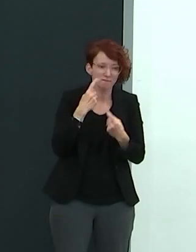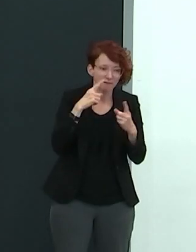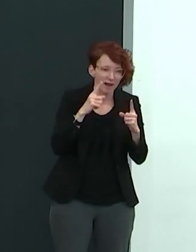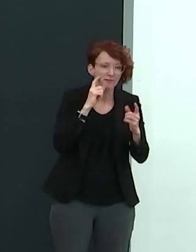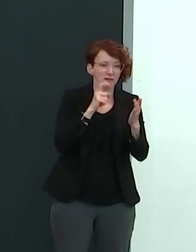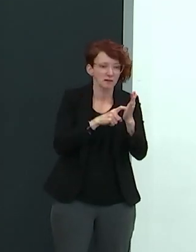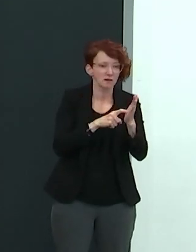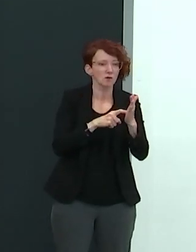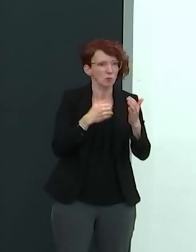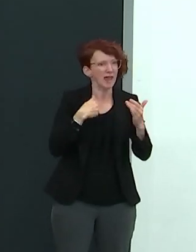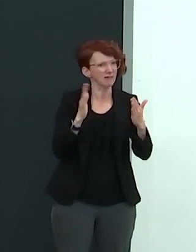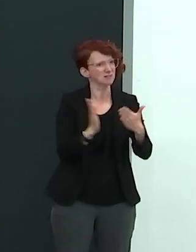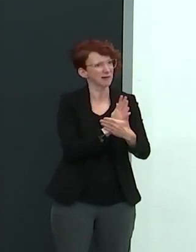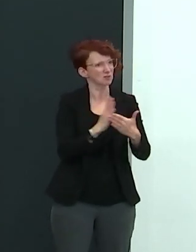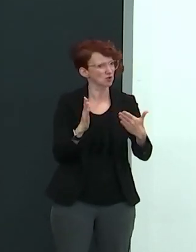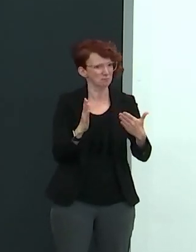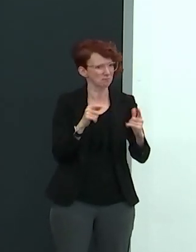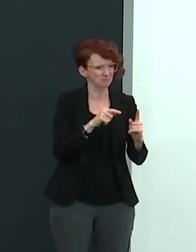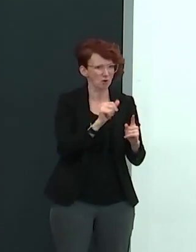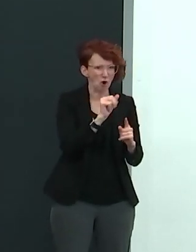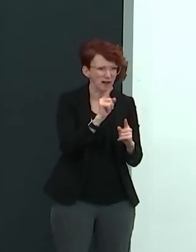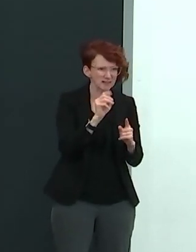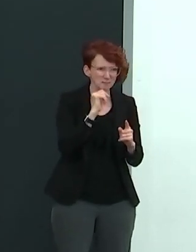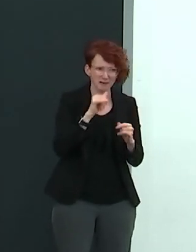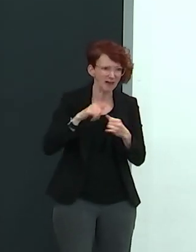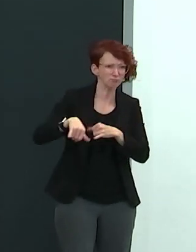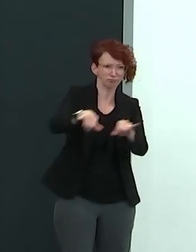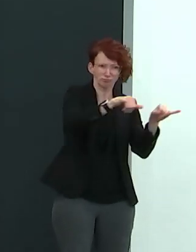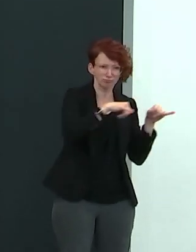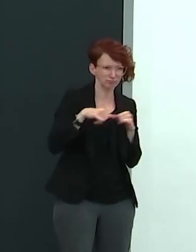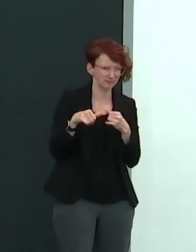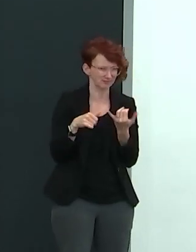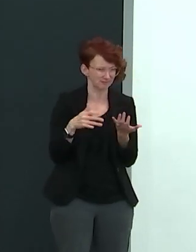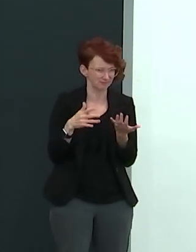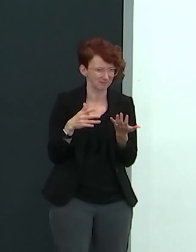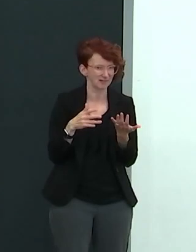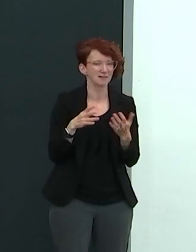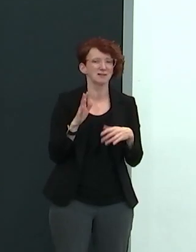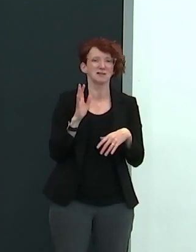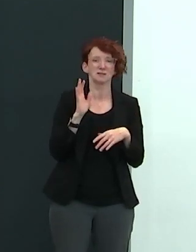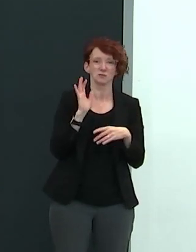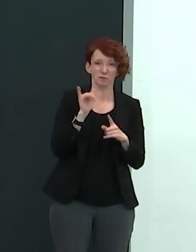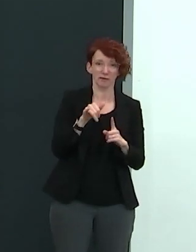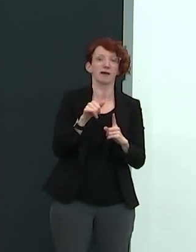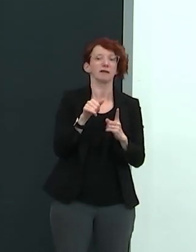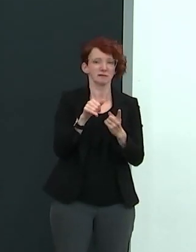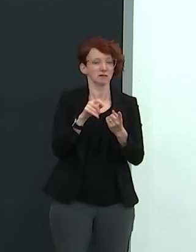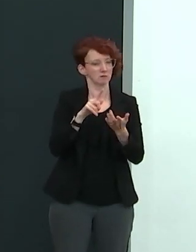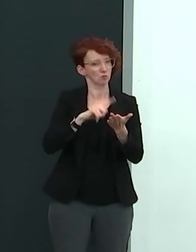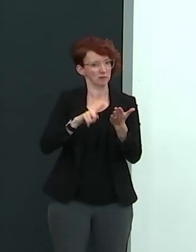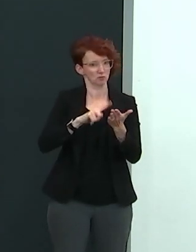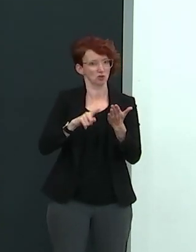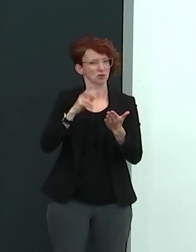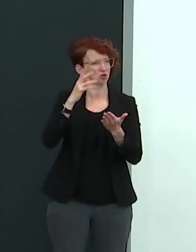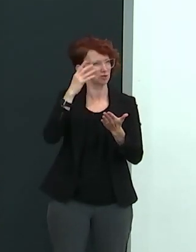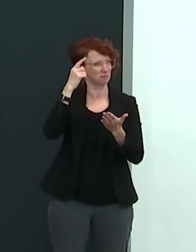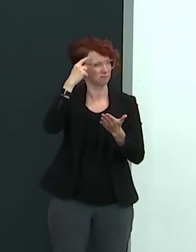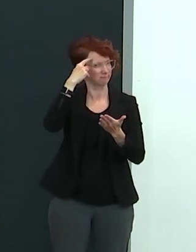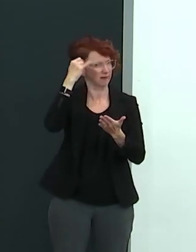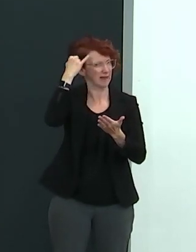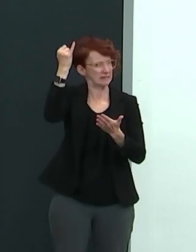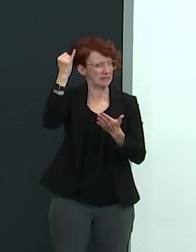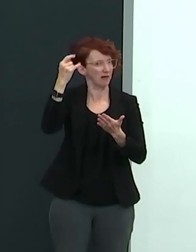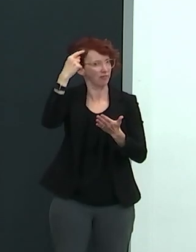And it echoed one of the leading research hypotheses that autism is rooted in our genetics. Throughout